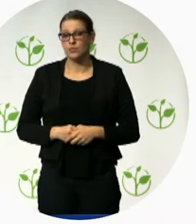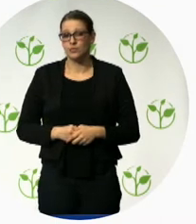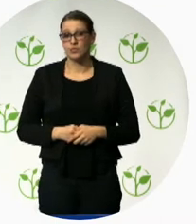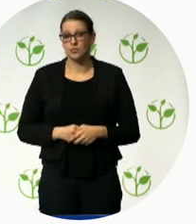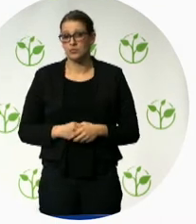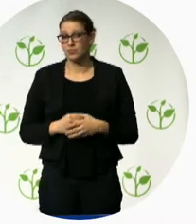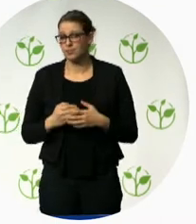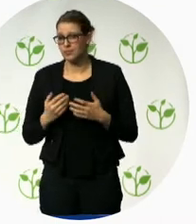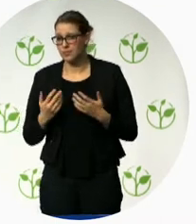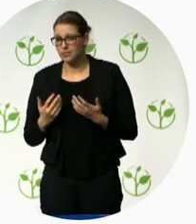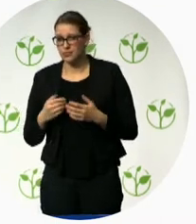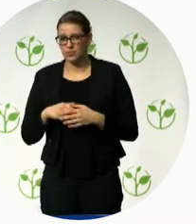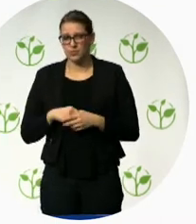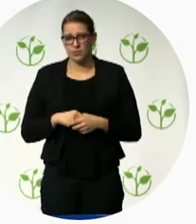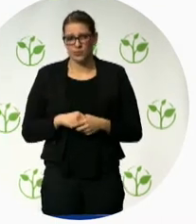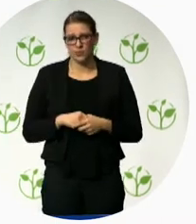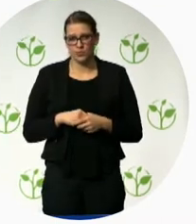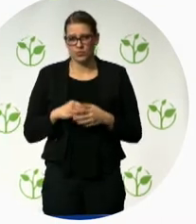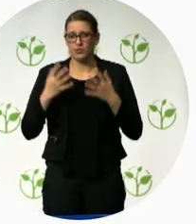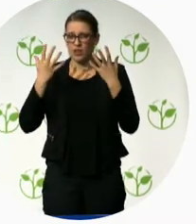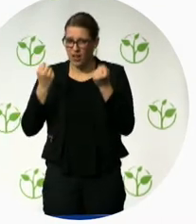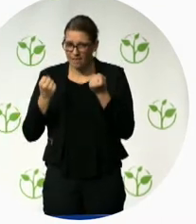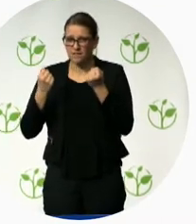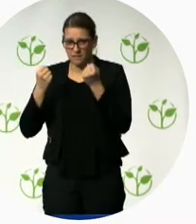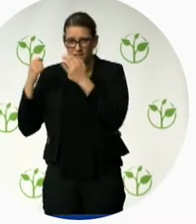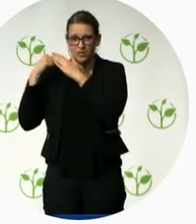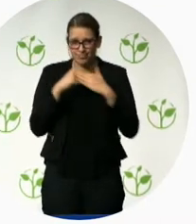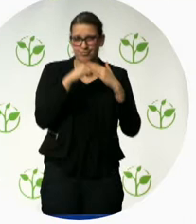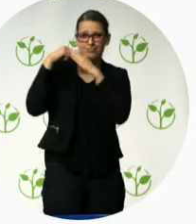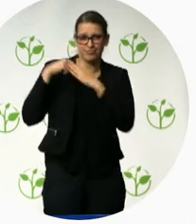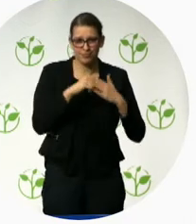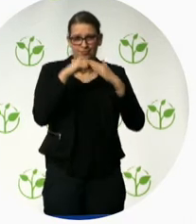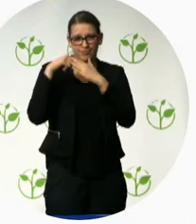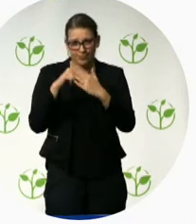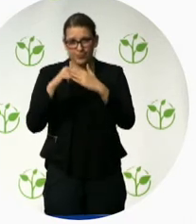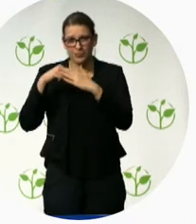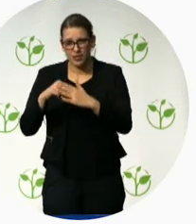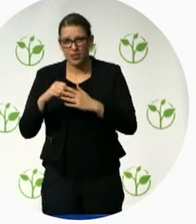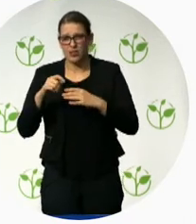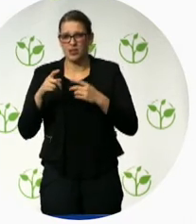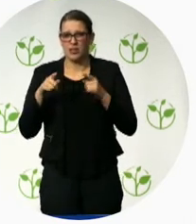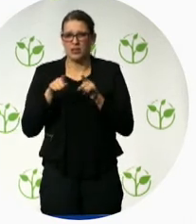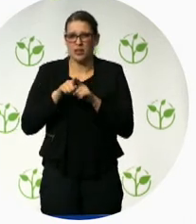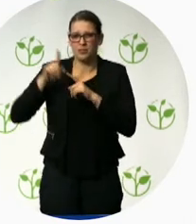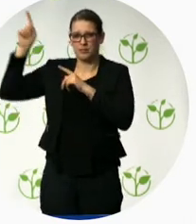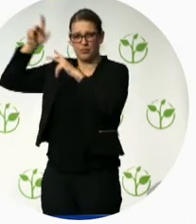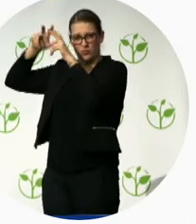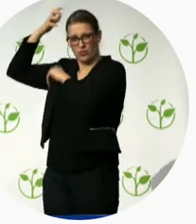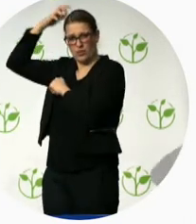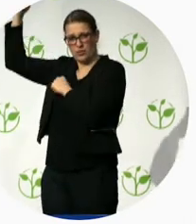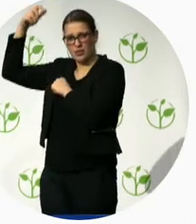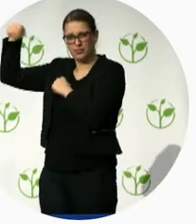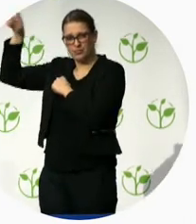government's exact strategy how disability has to be taken from the development initiatives.